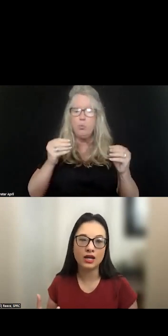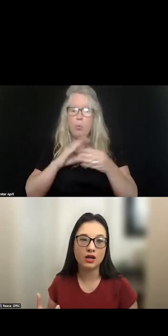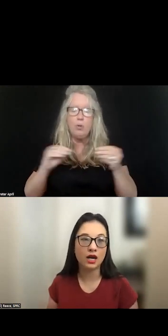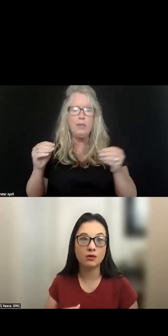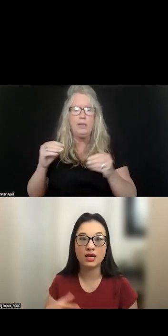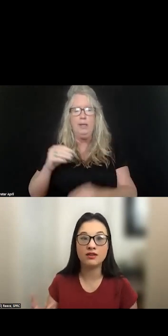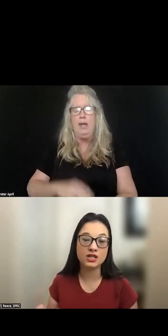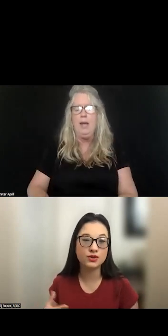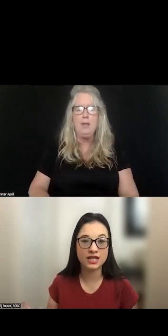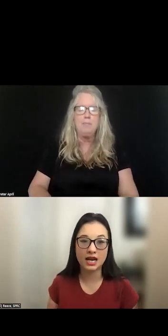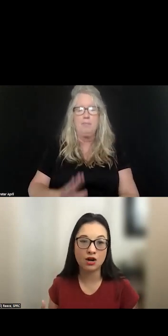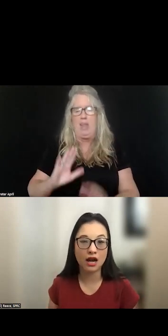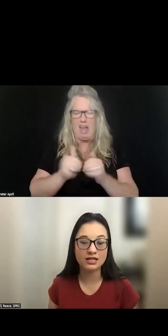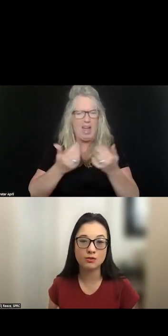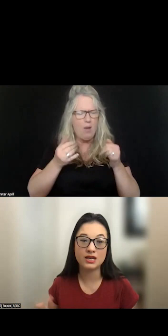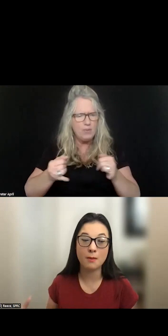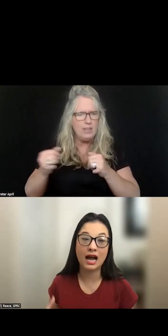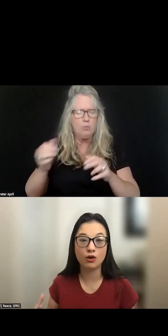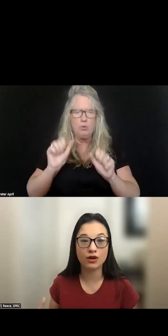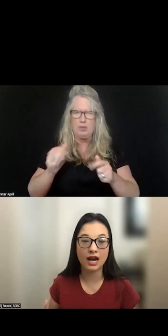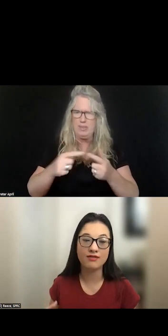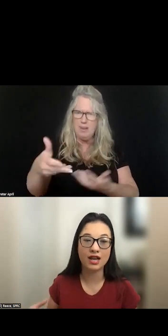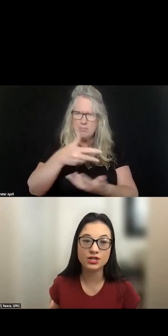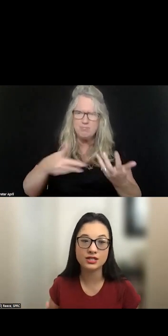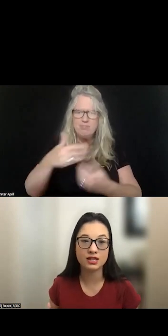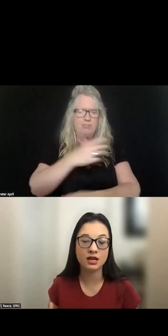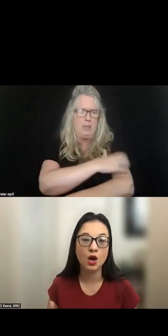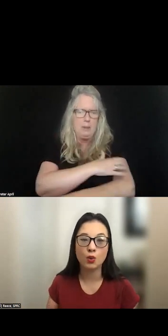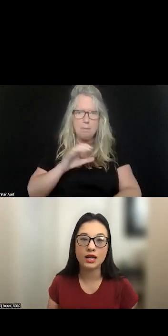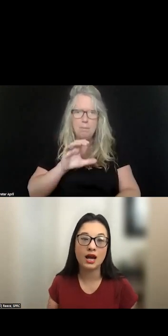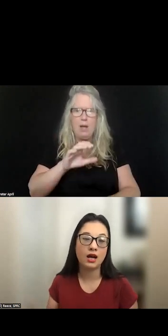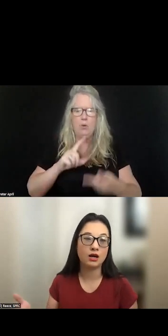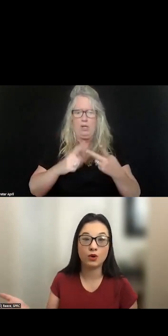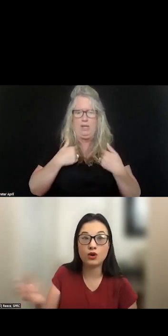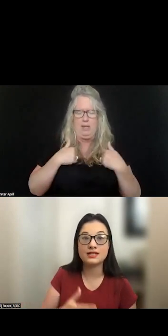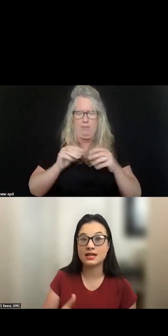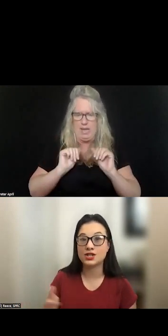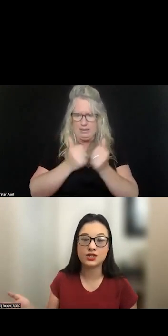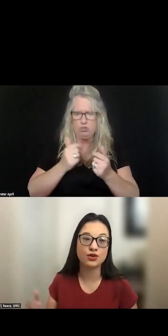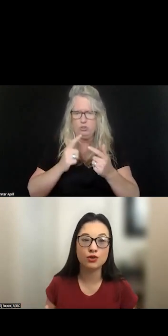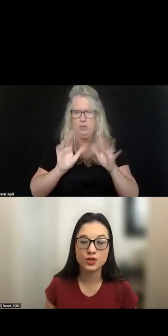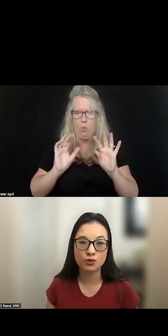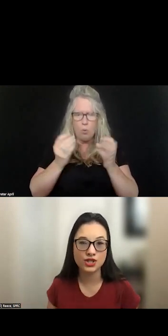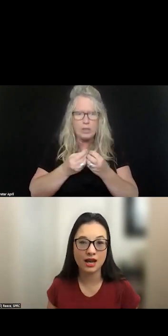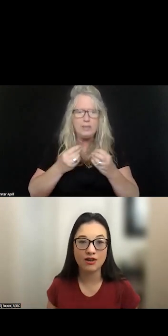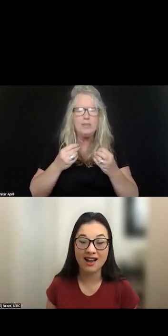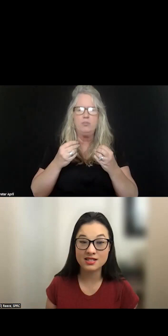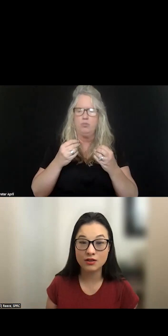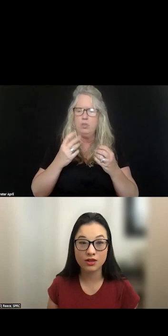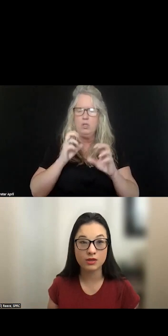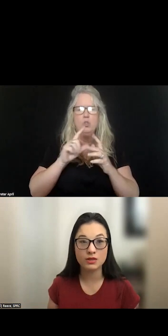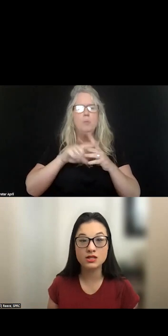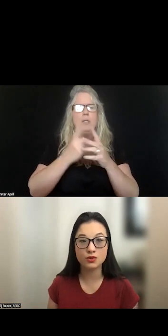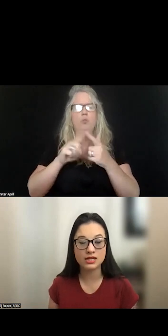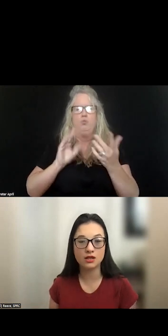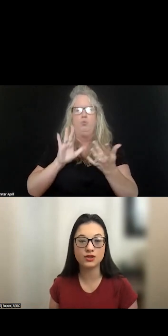how individuals can interact and be empowered and have agency when organizations or groups are reaching out and asking